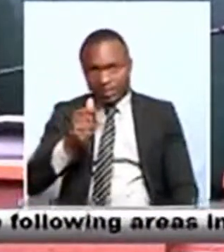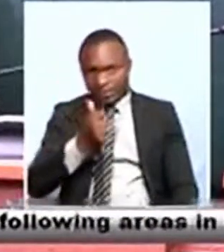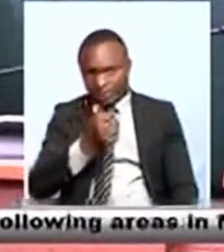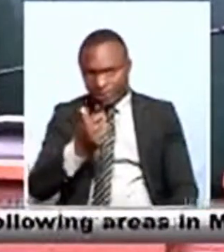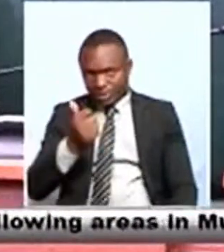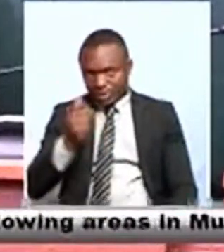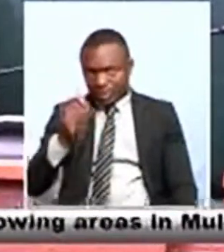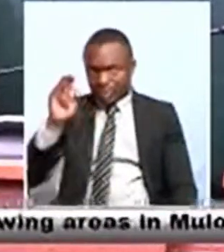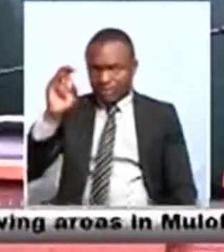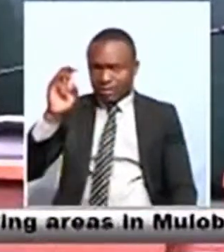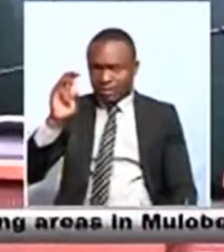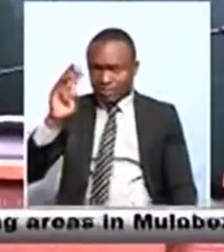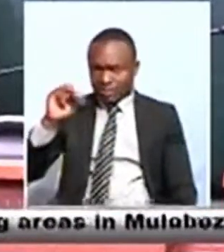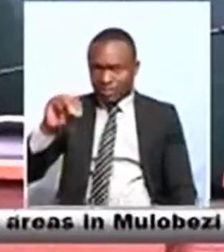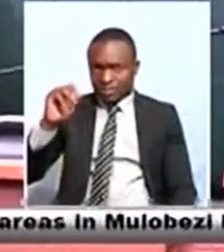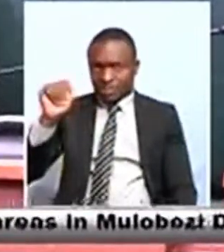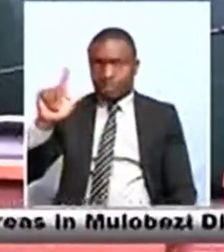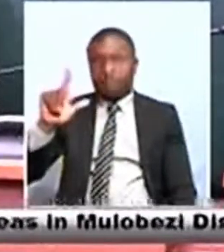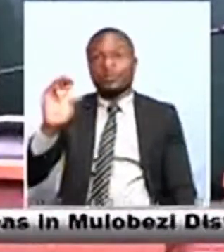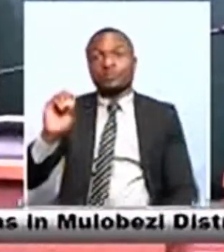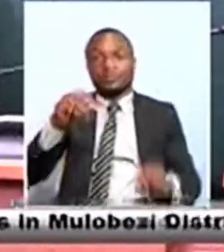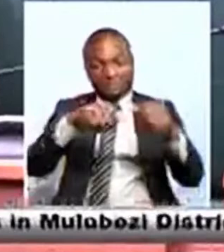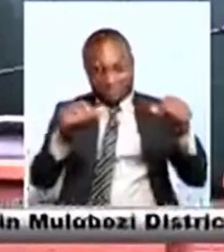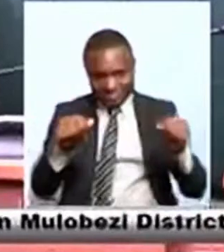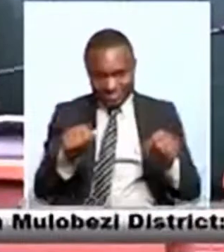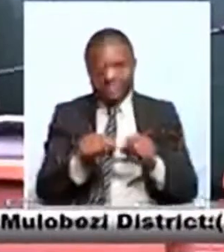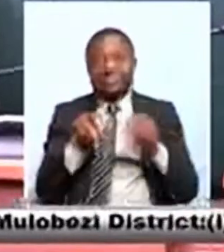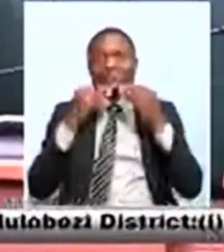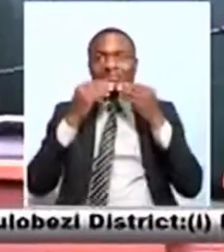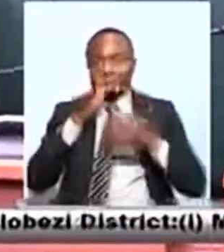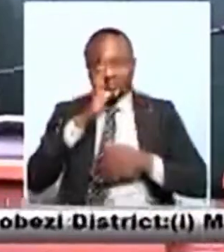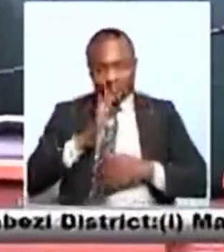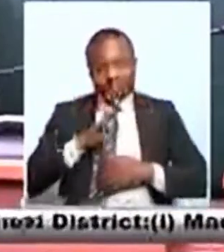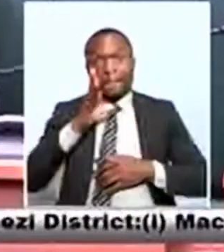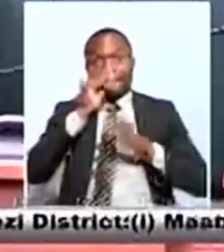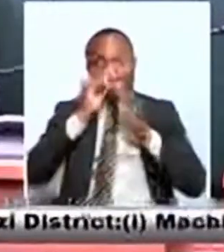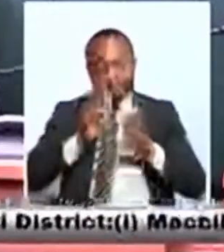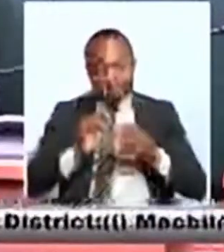and Kwembamalo areas. I thank you, Madam Speaker.